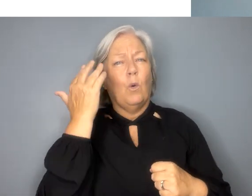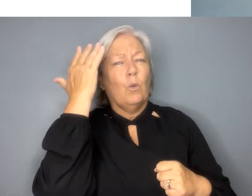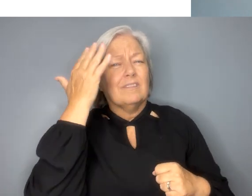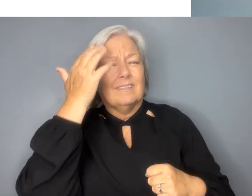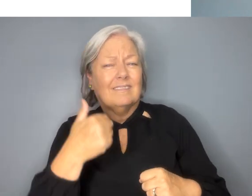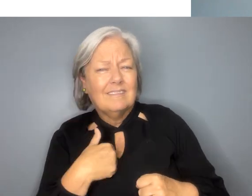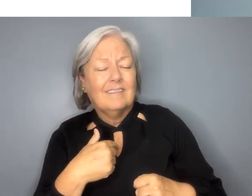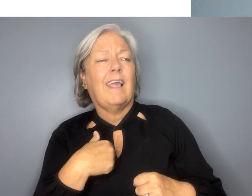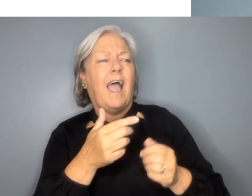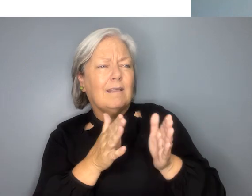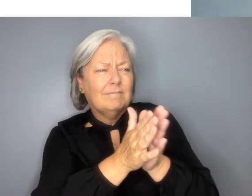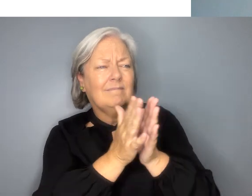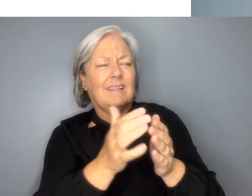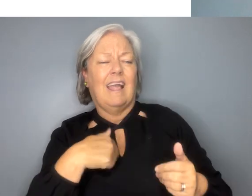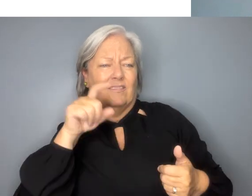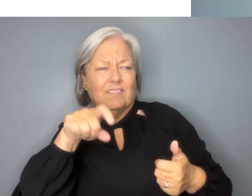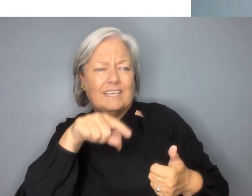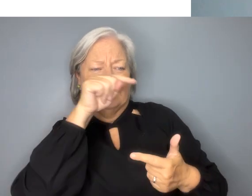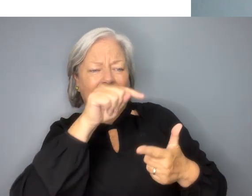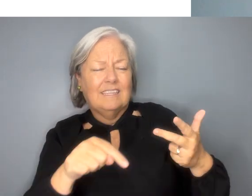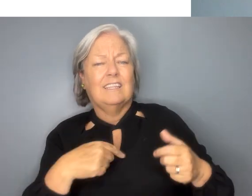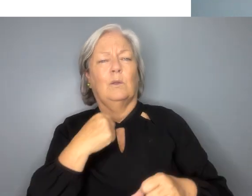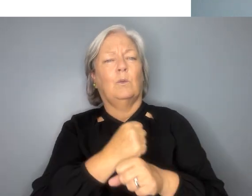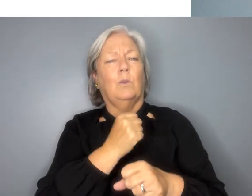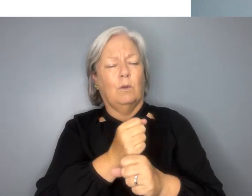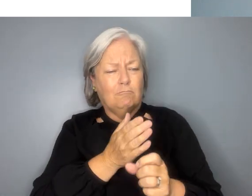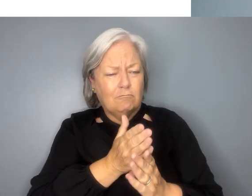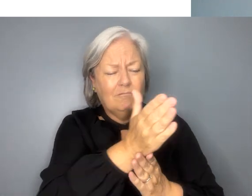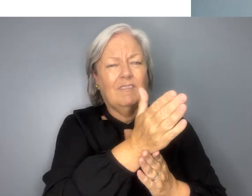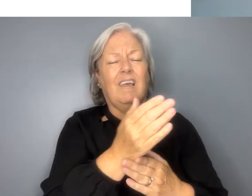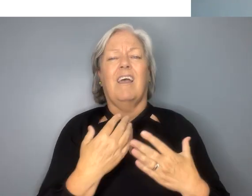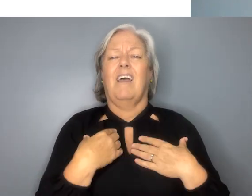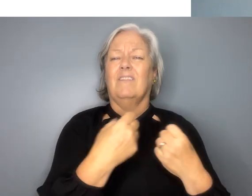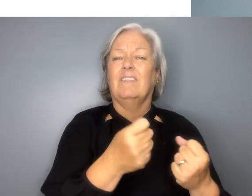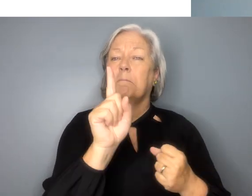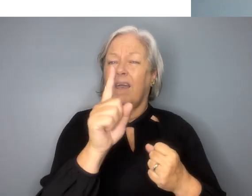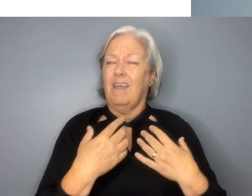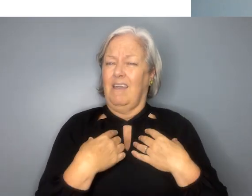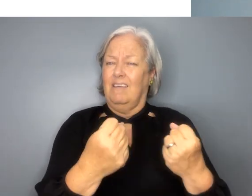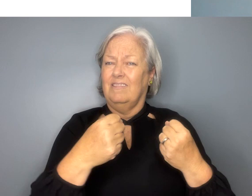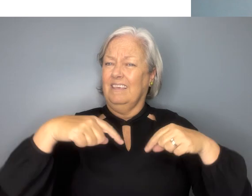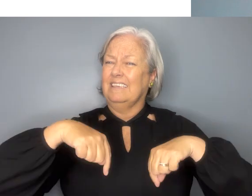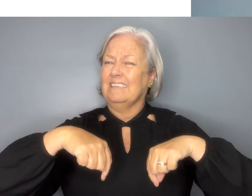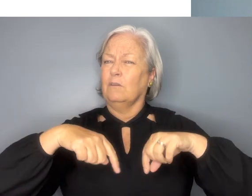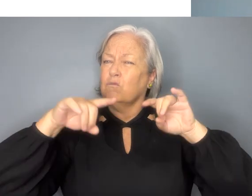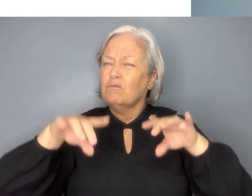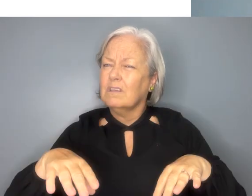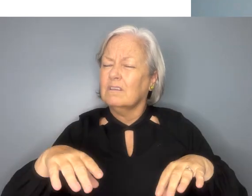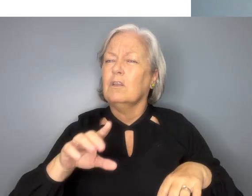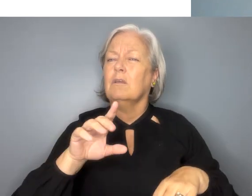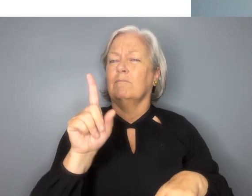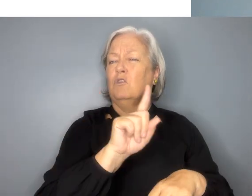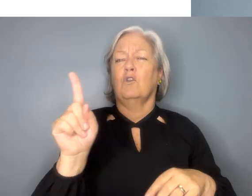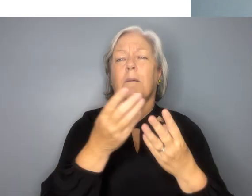and often explain what I need. I work in a professional environment in health, but health settings are often here.